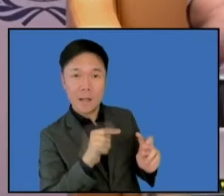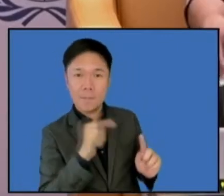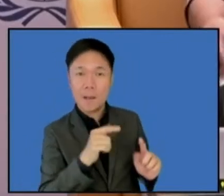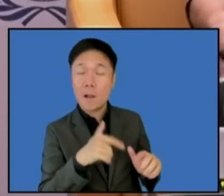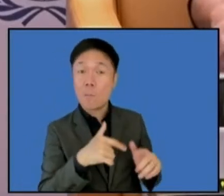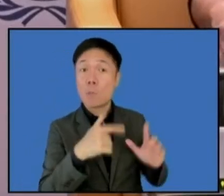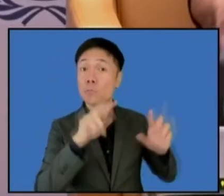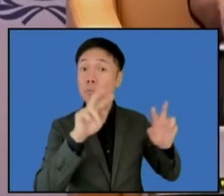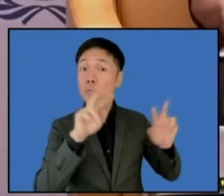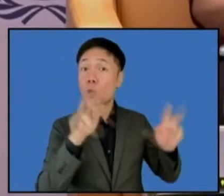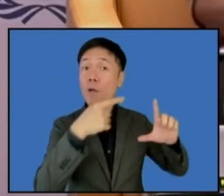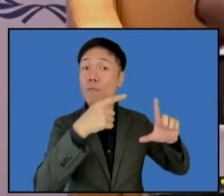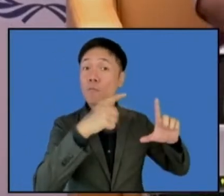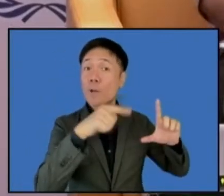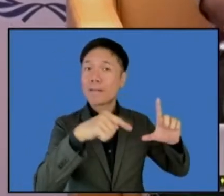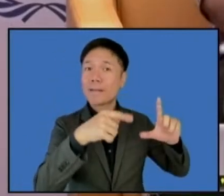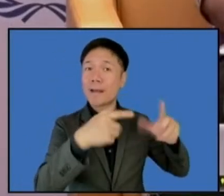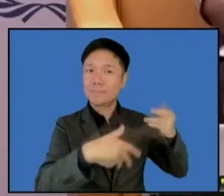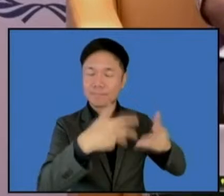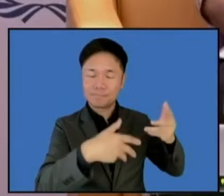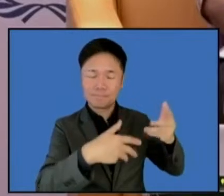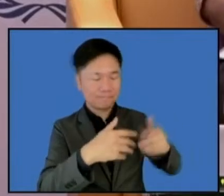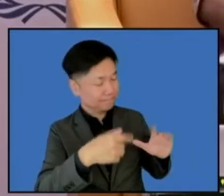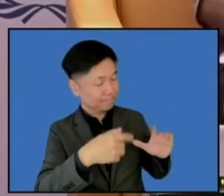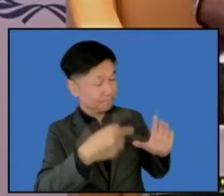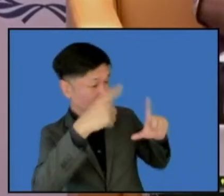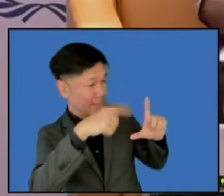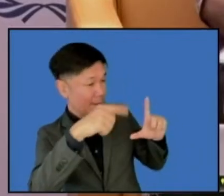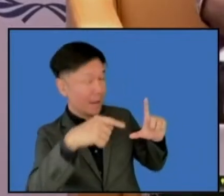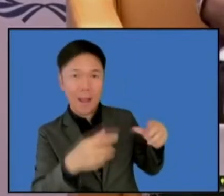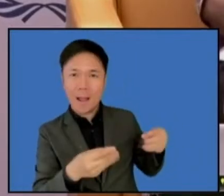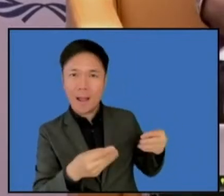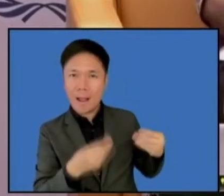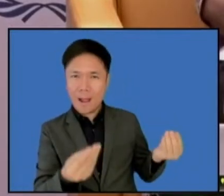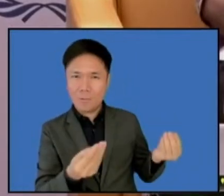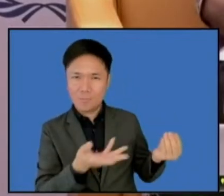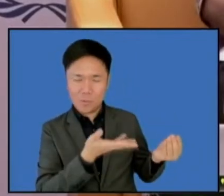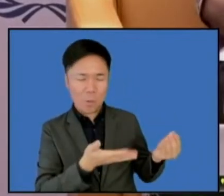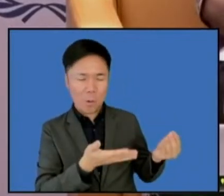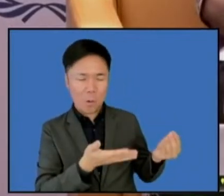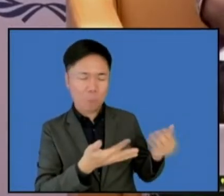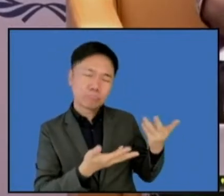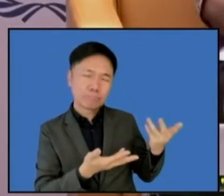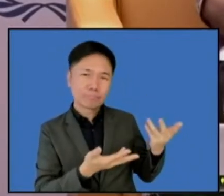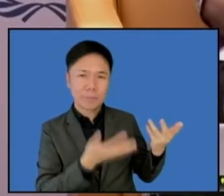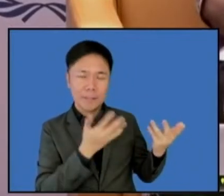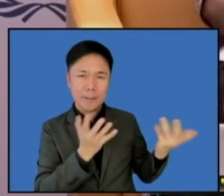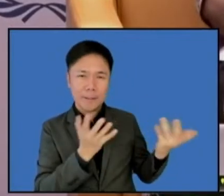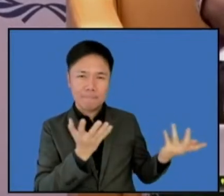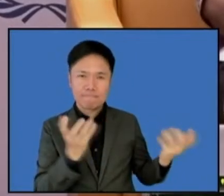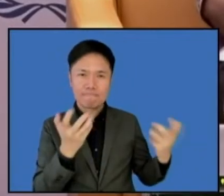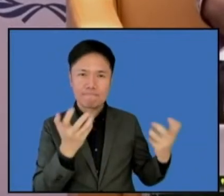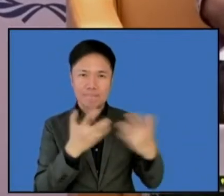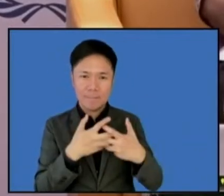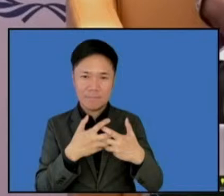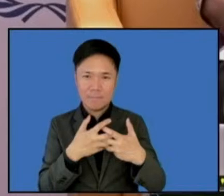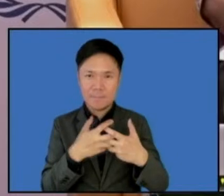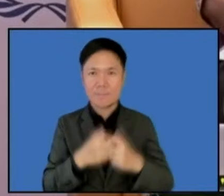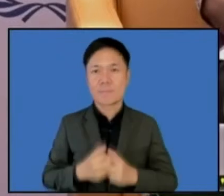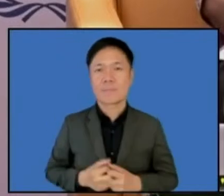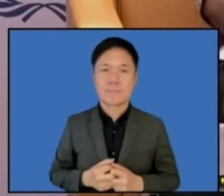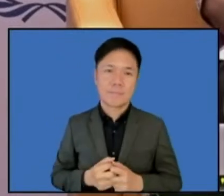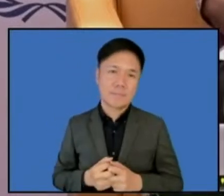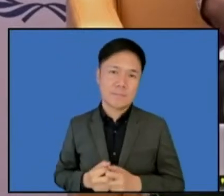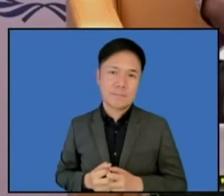data-related issues, how you integrate data into a comprehensive, easy-to-use system, the use of indicators you concluded with,